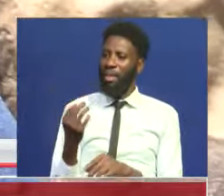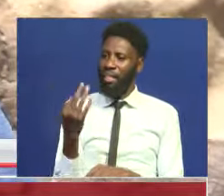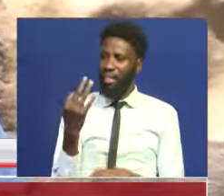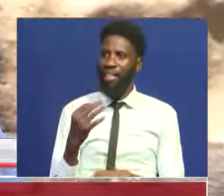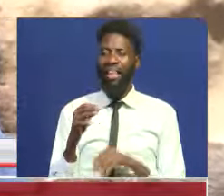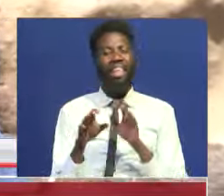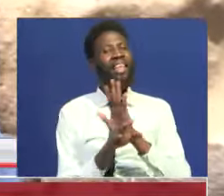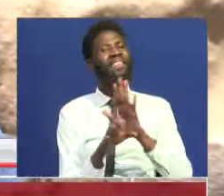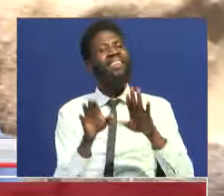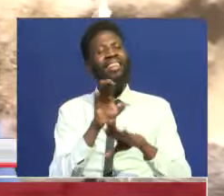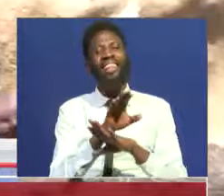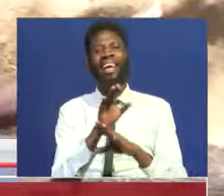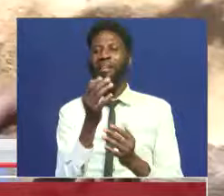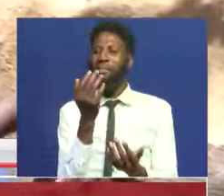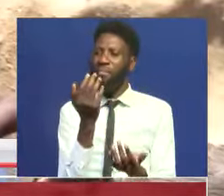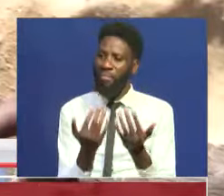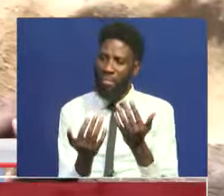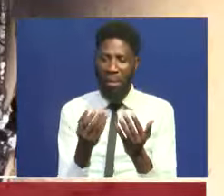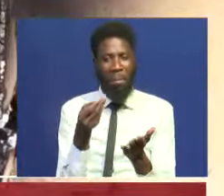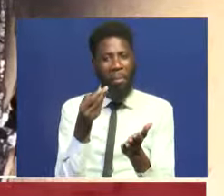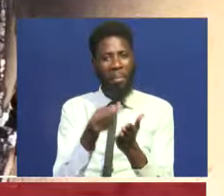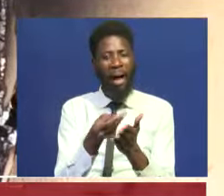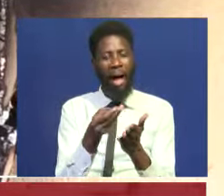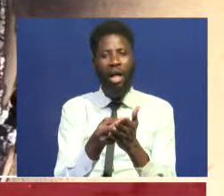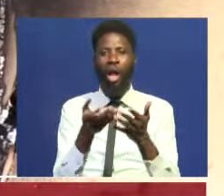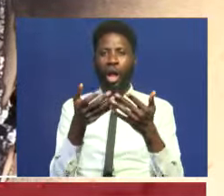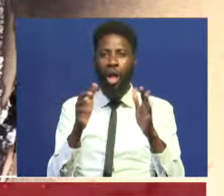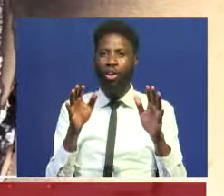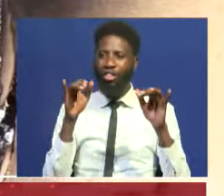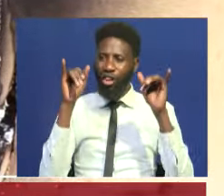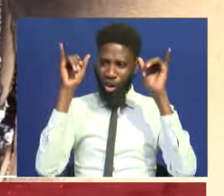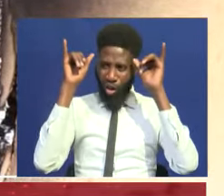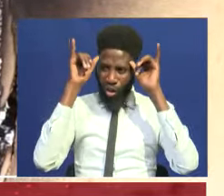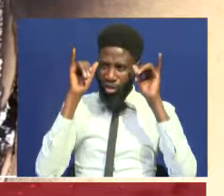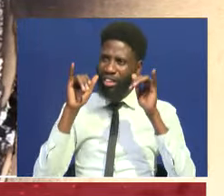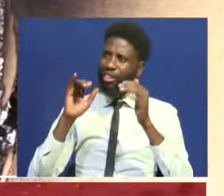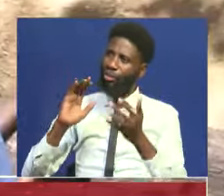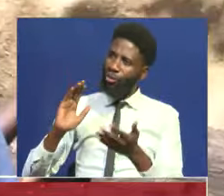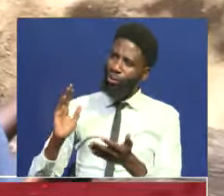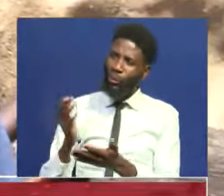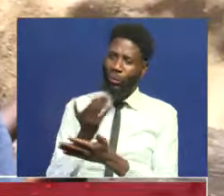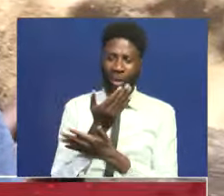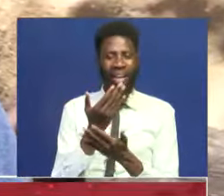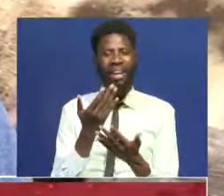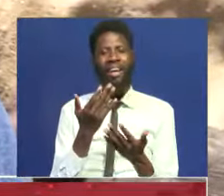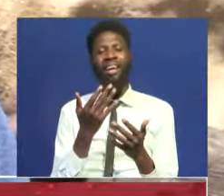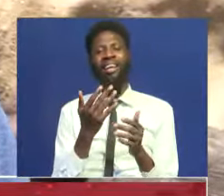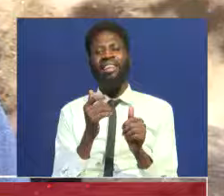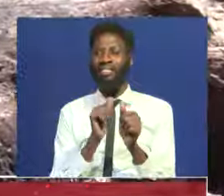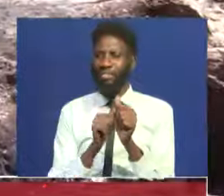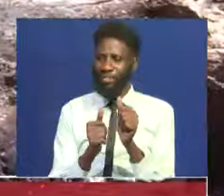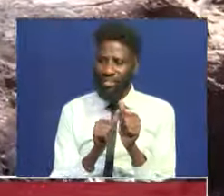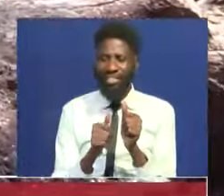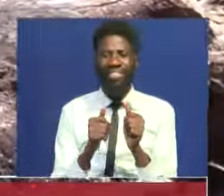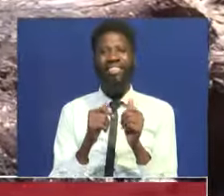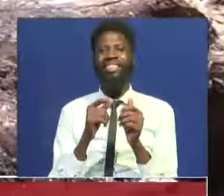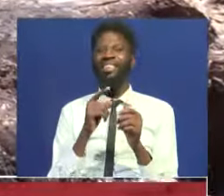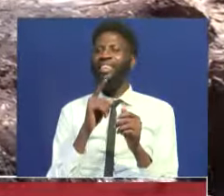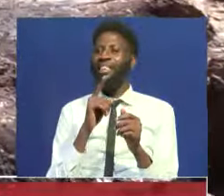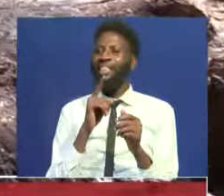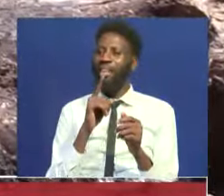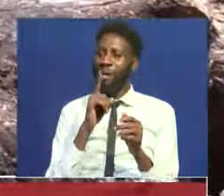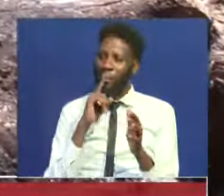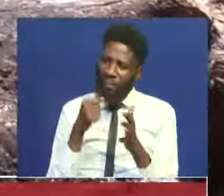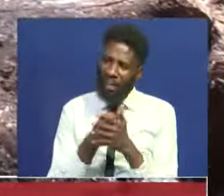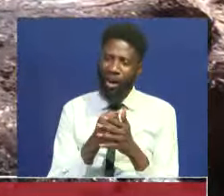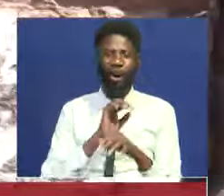Pesa imeenda. Ng'ombe hatuna, wamechukuliwa. Mahindi, maharagwe yote imeenda. They are appealing to the